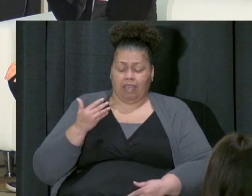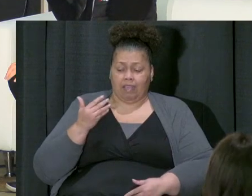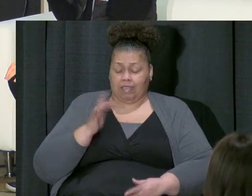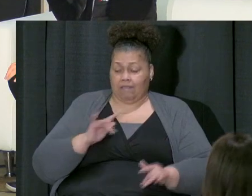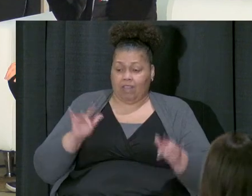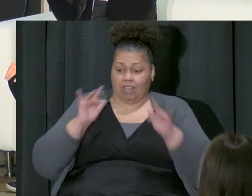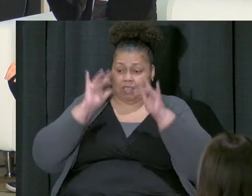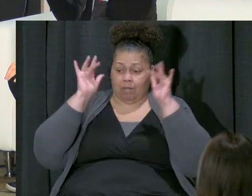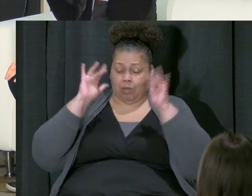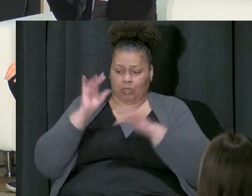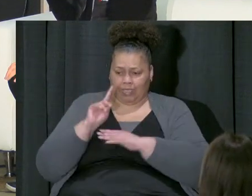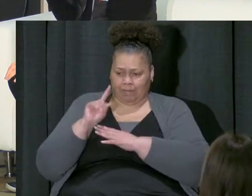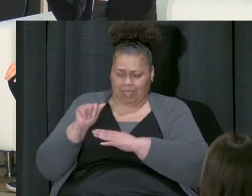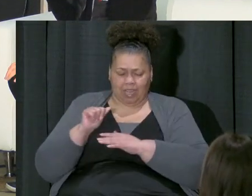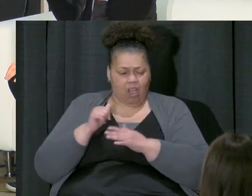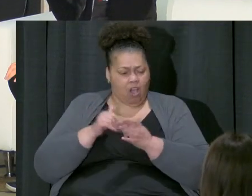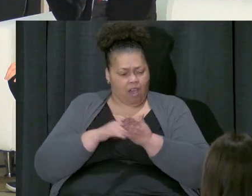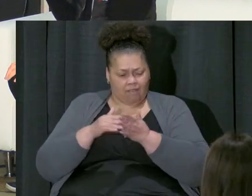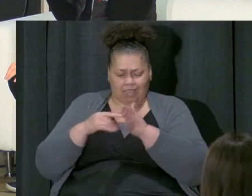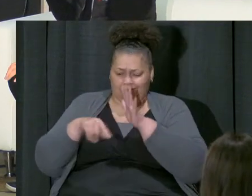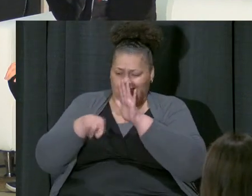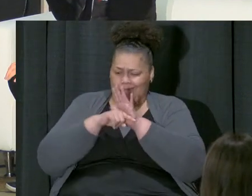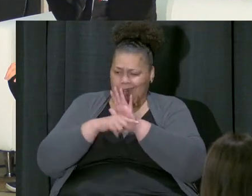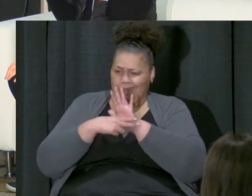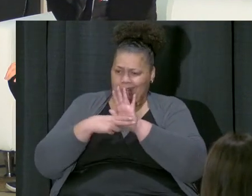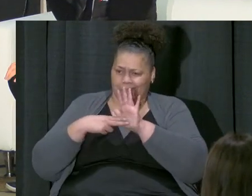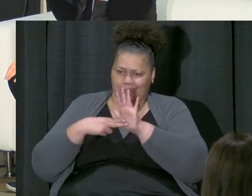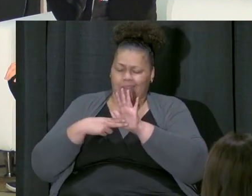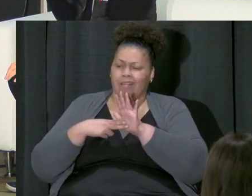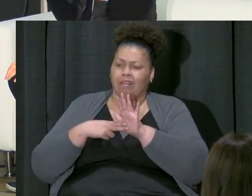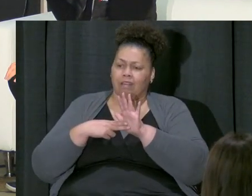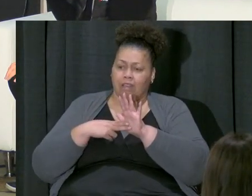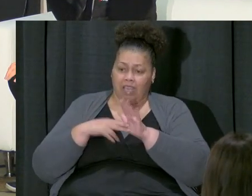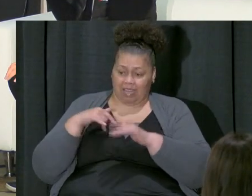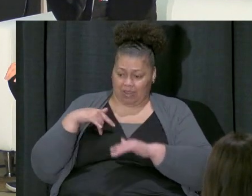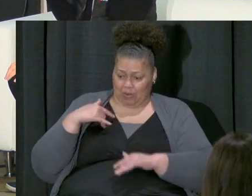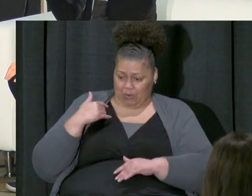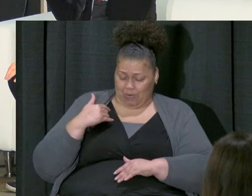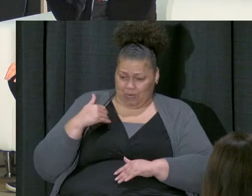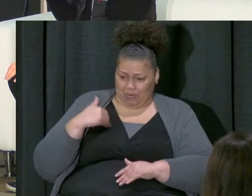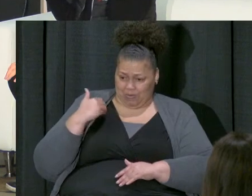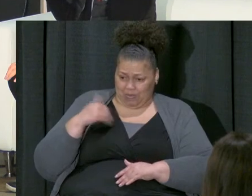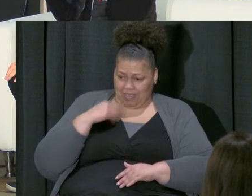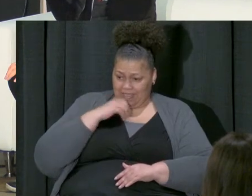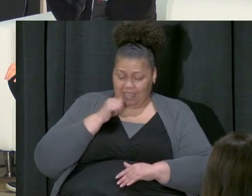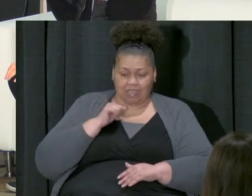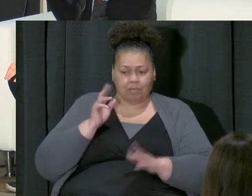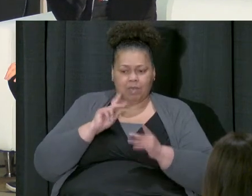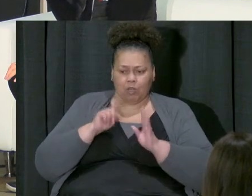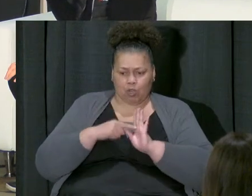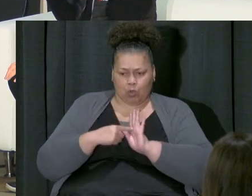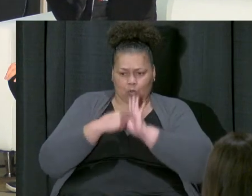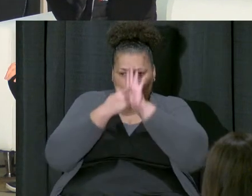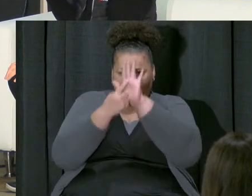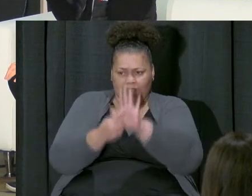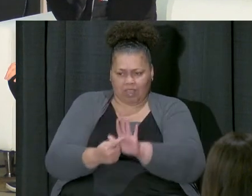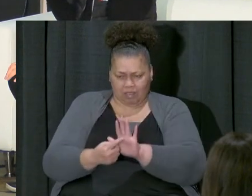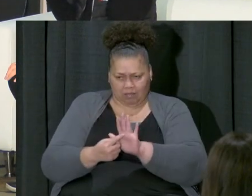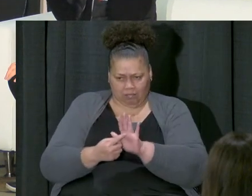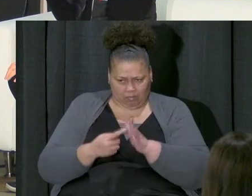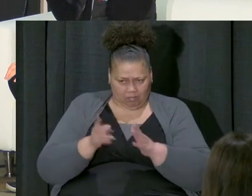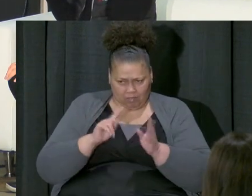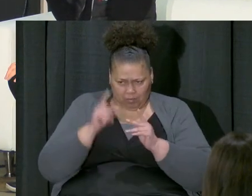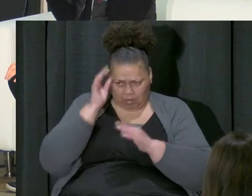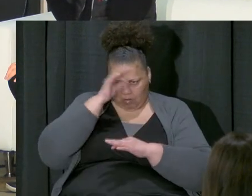of the stigma associated with it at an early age, it doesn't get revealed, right? People don't know, and you kind of struggle